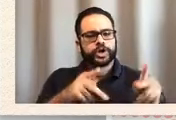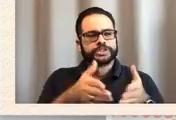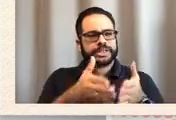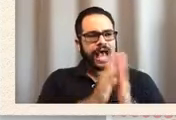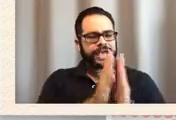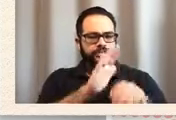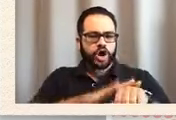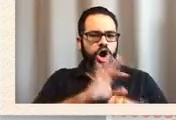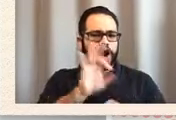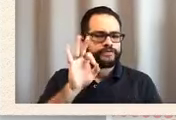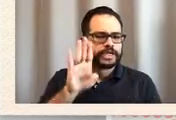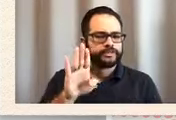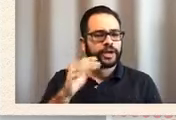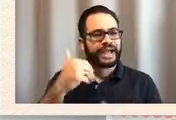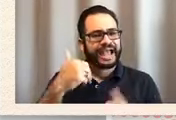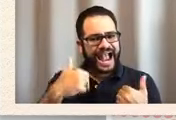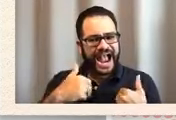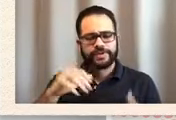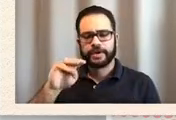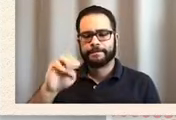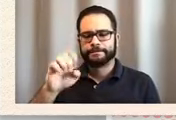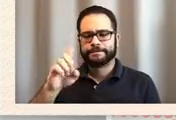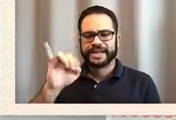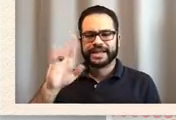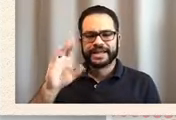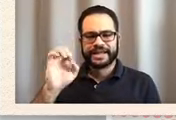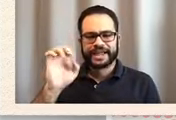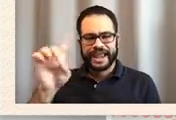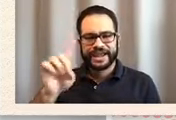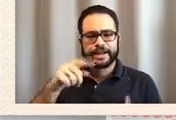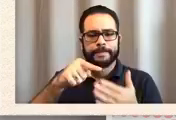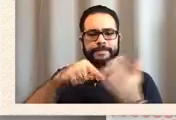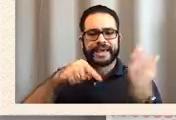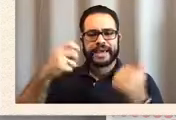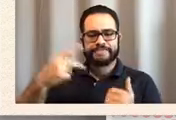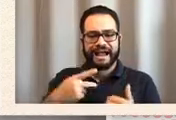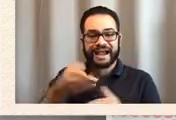is there a Medicaid payback after the beneficiary dies?